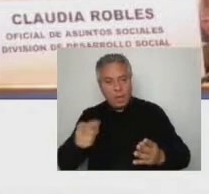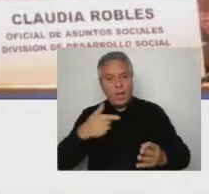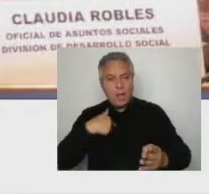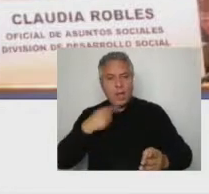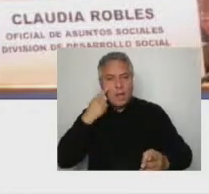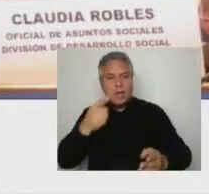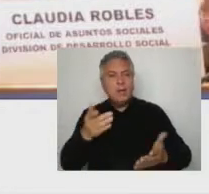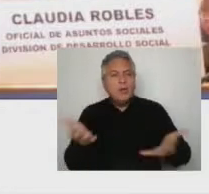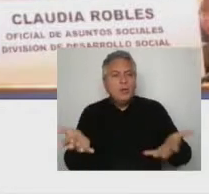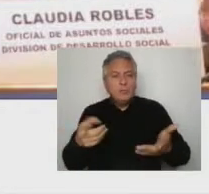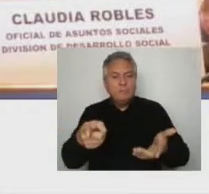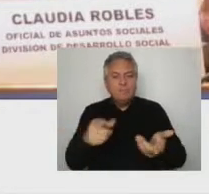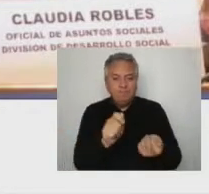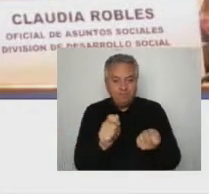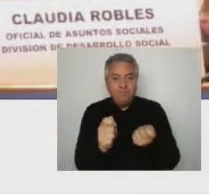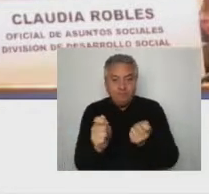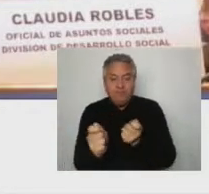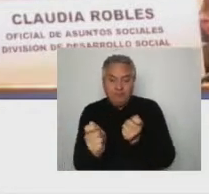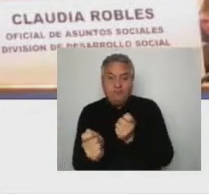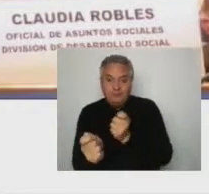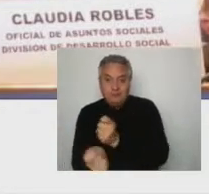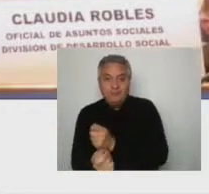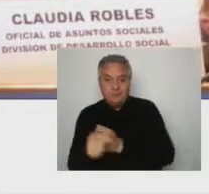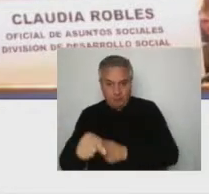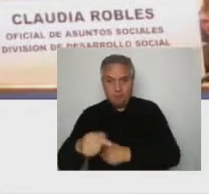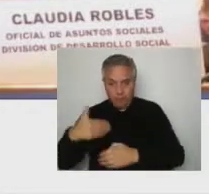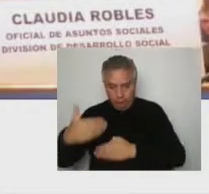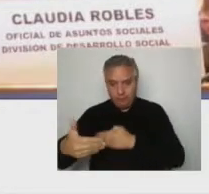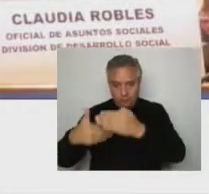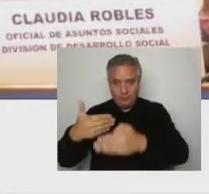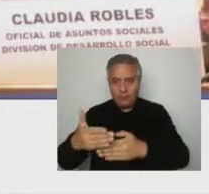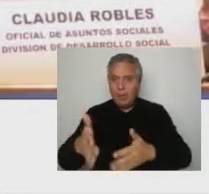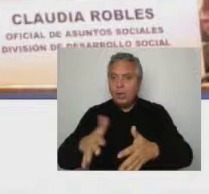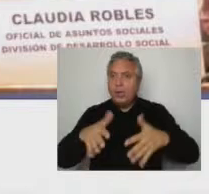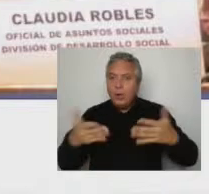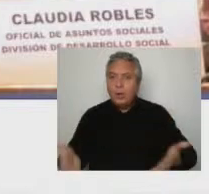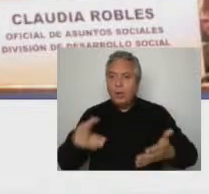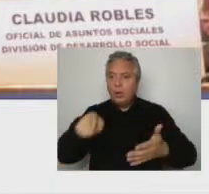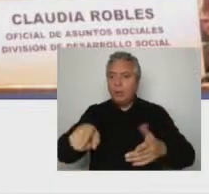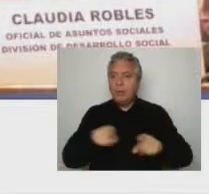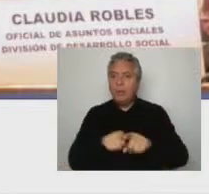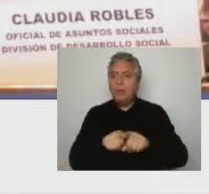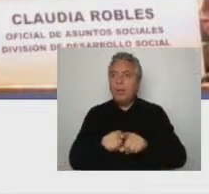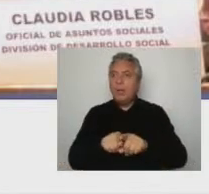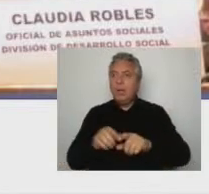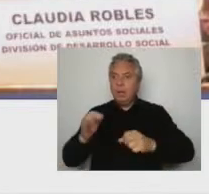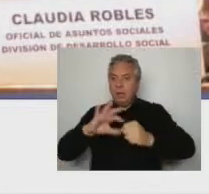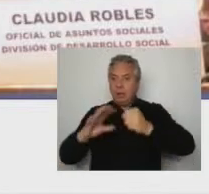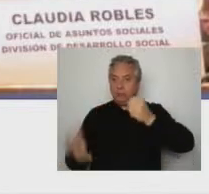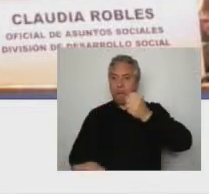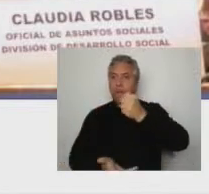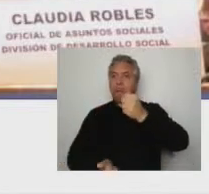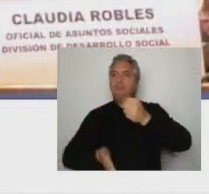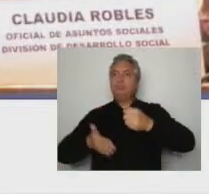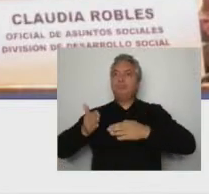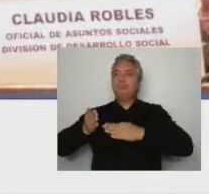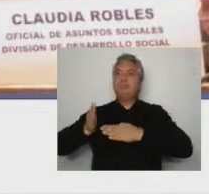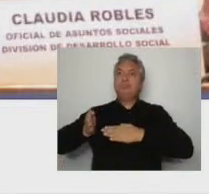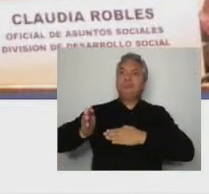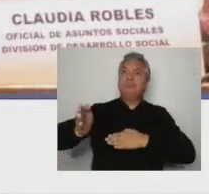are threatened when we're aware of transformations that are underway and how they can impact the sustainability of pension systems and even